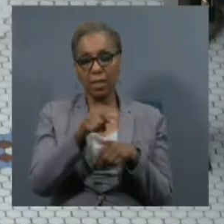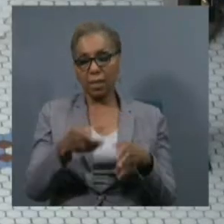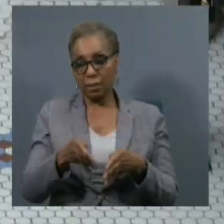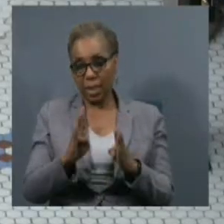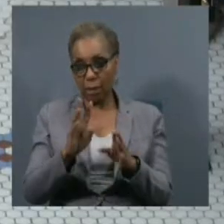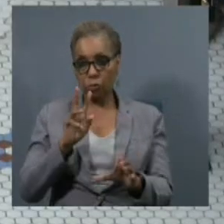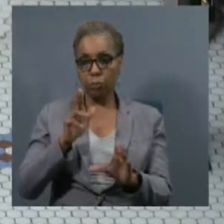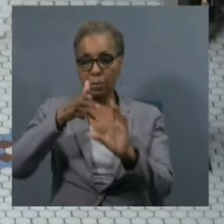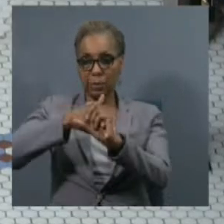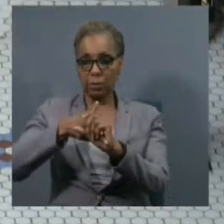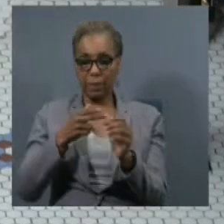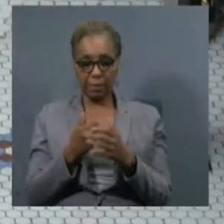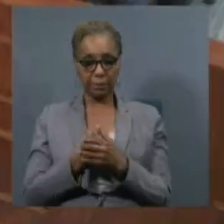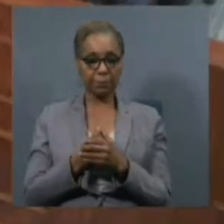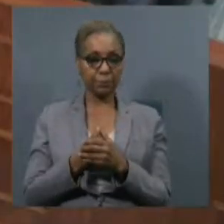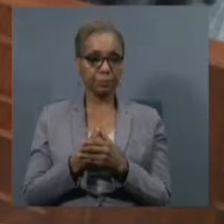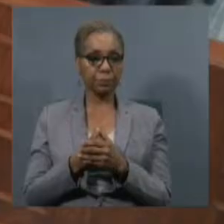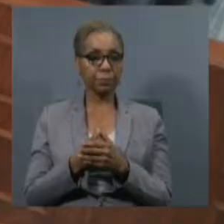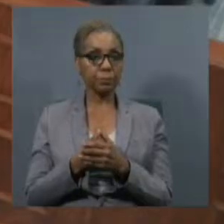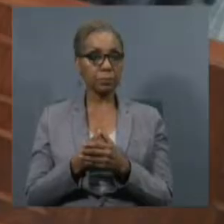participate.